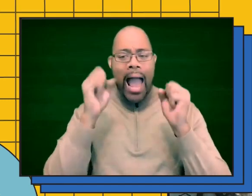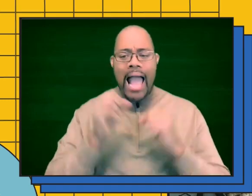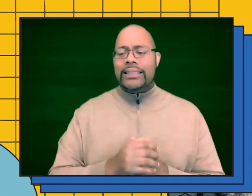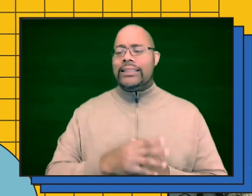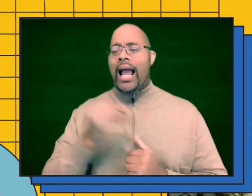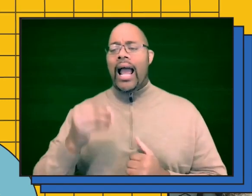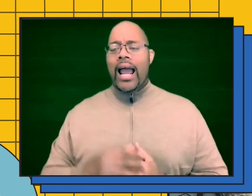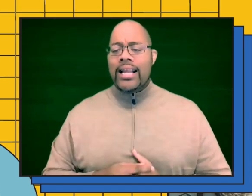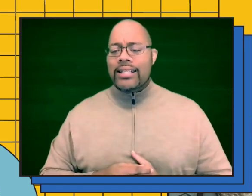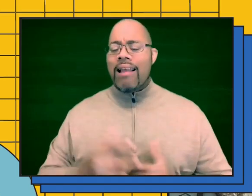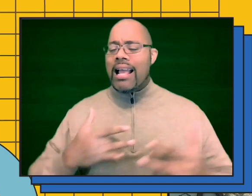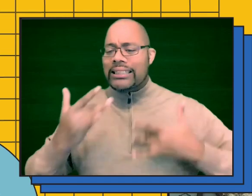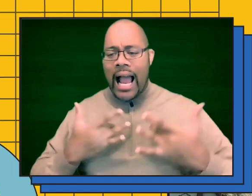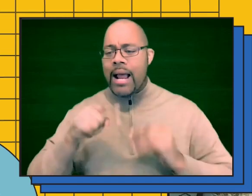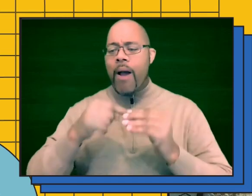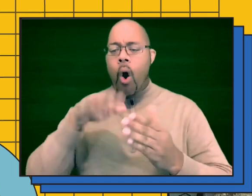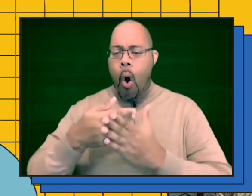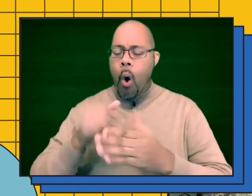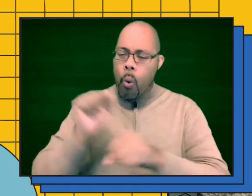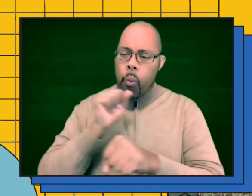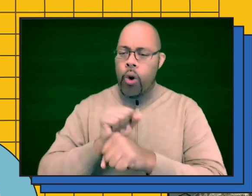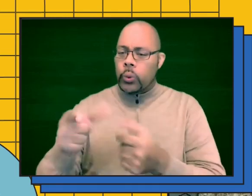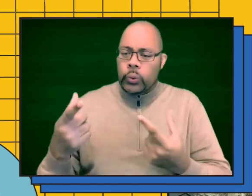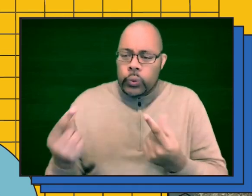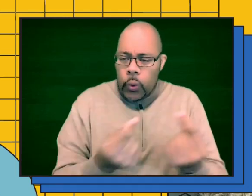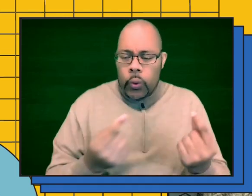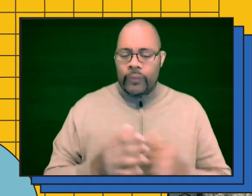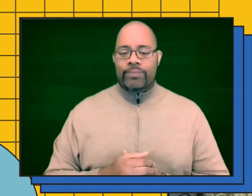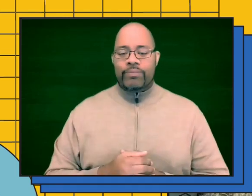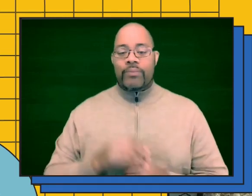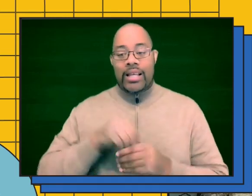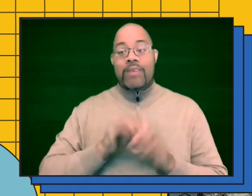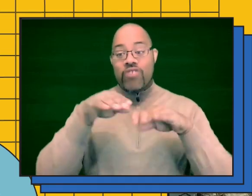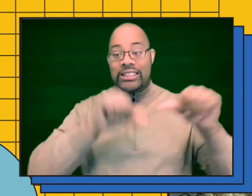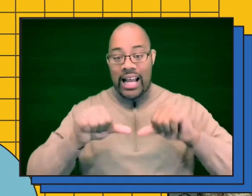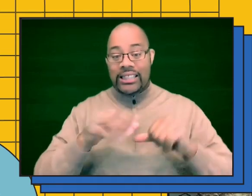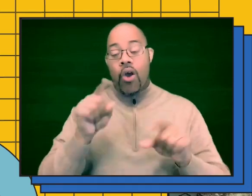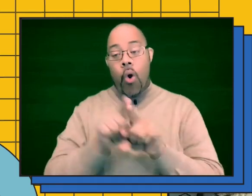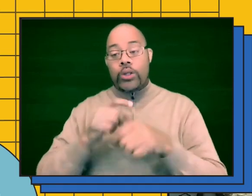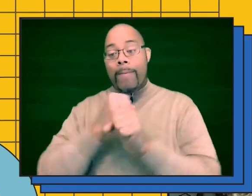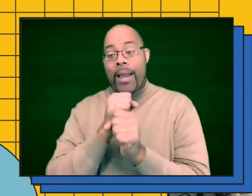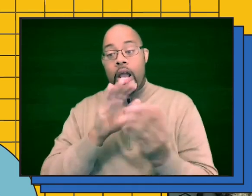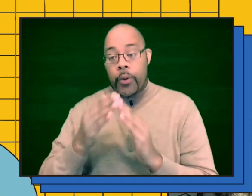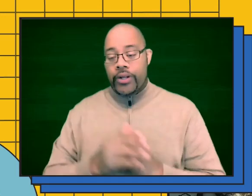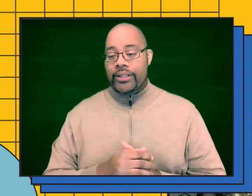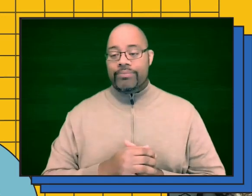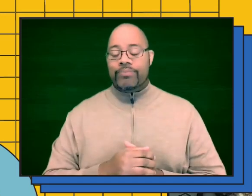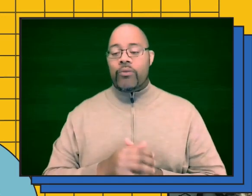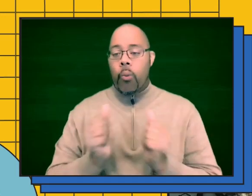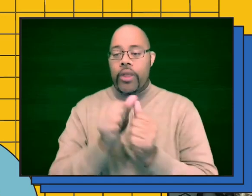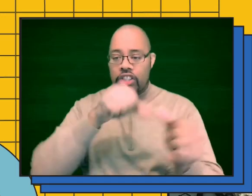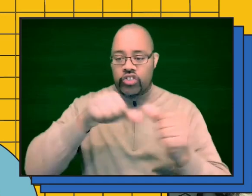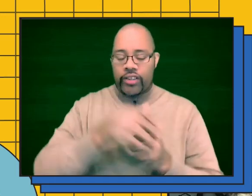just amazed and excited about all of the work that you are doing in marine science and also to create